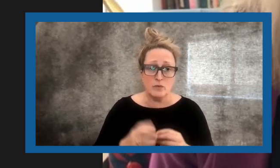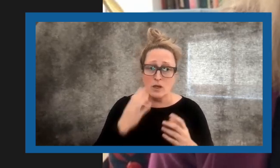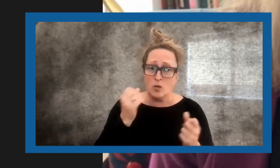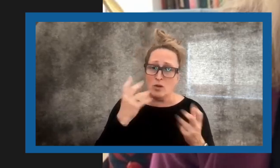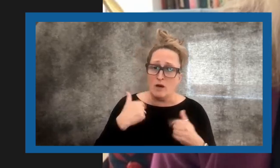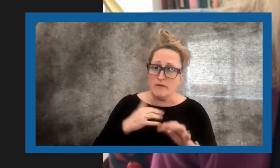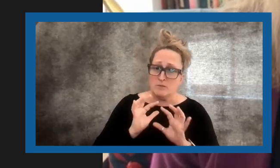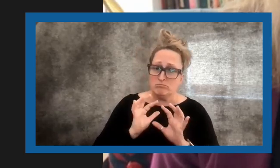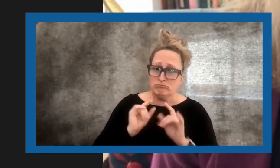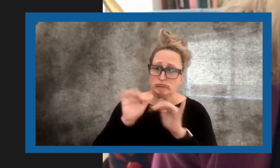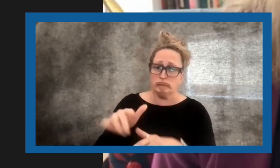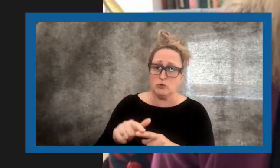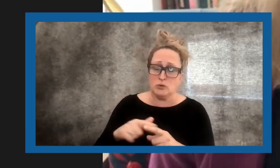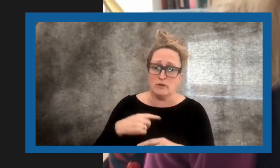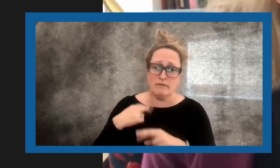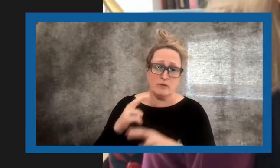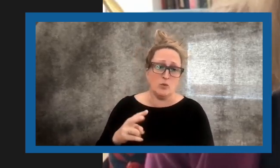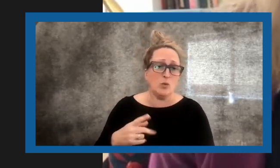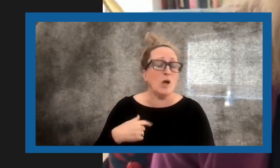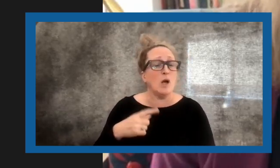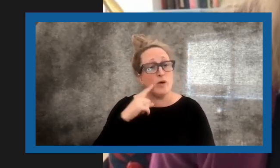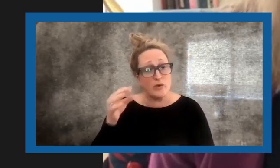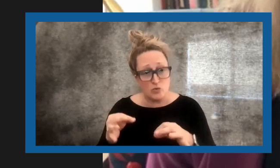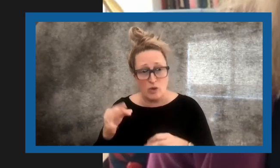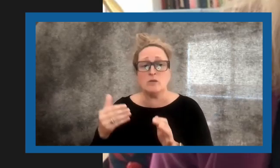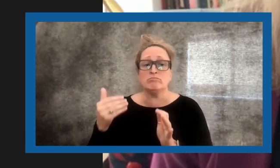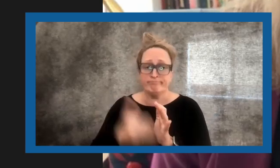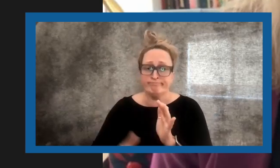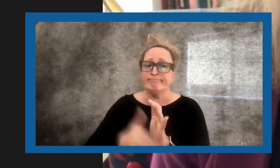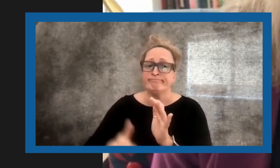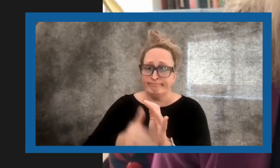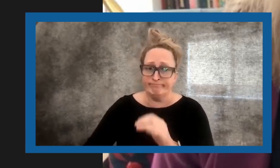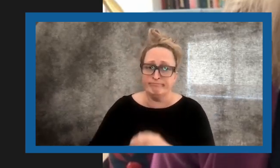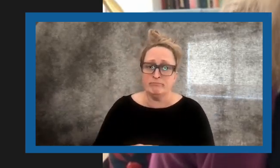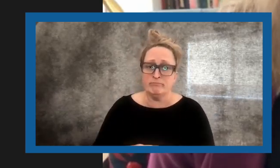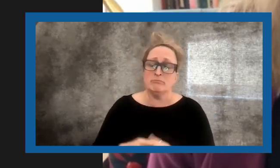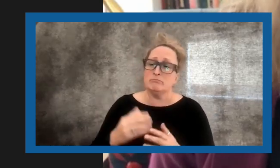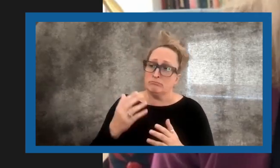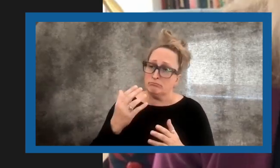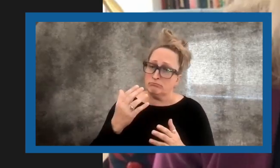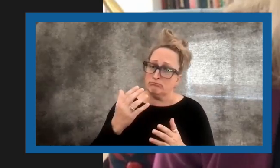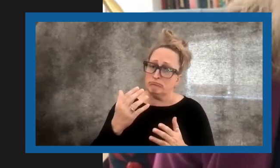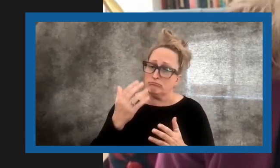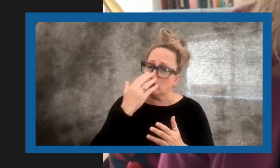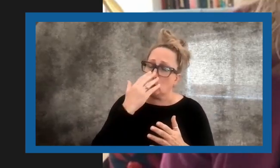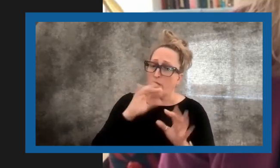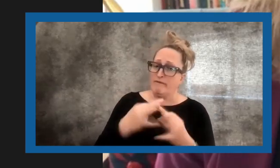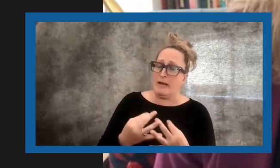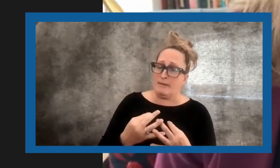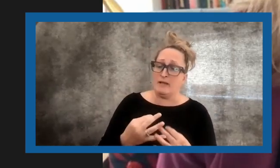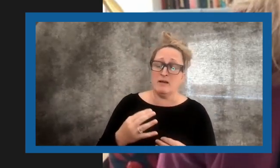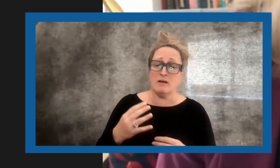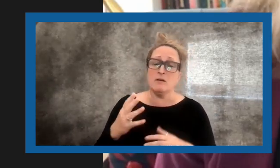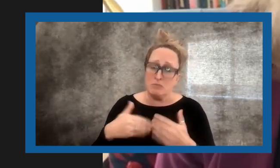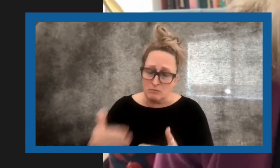did. I attended the trial very regularly, got to know the family very well. But at the same time,